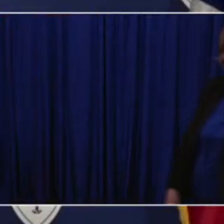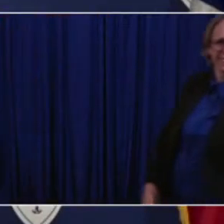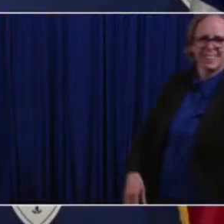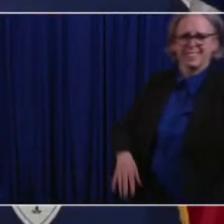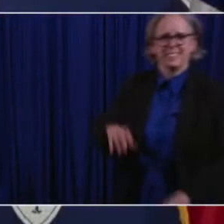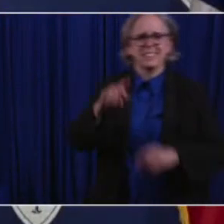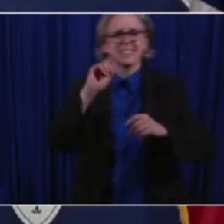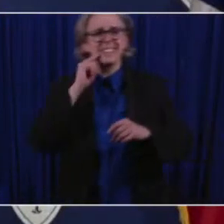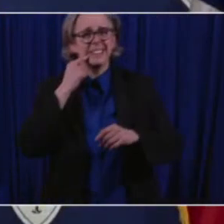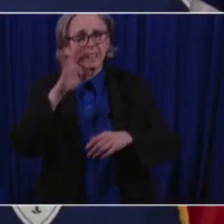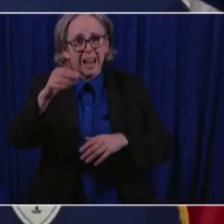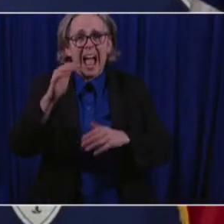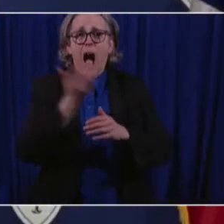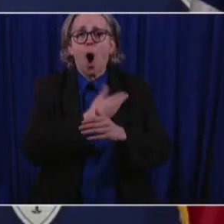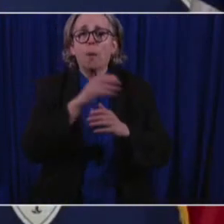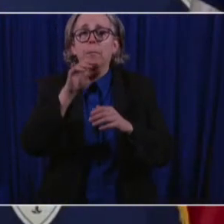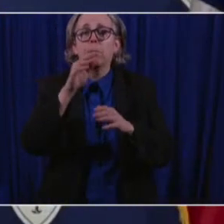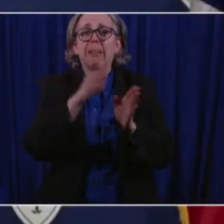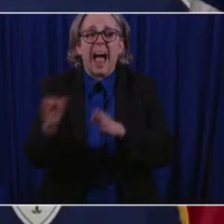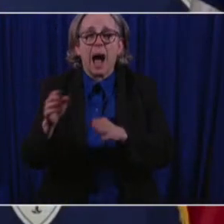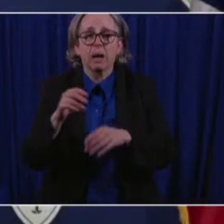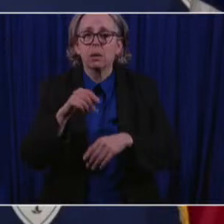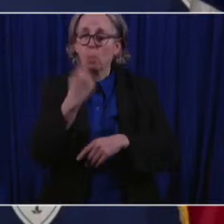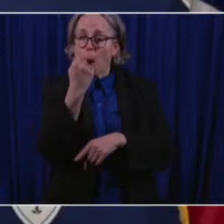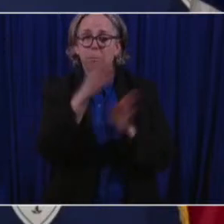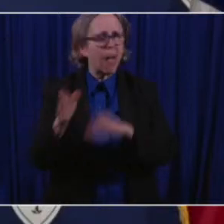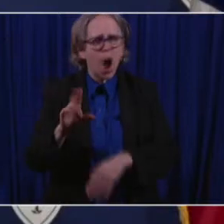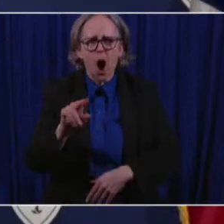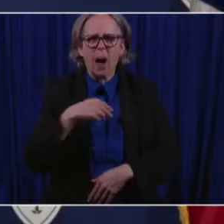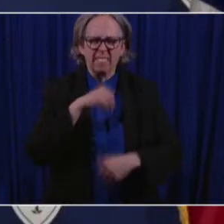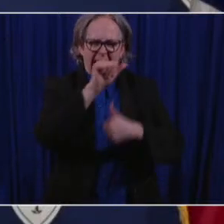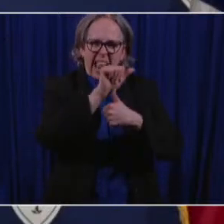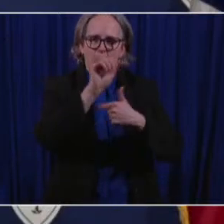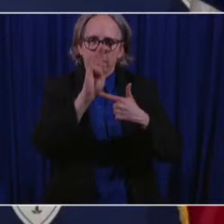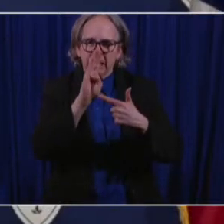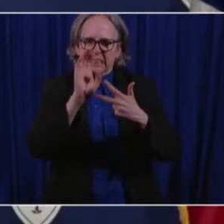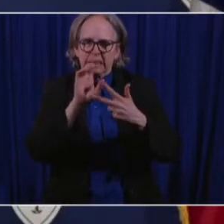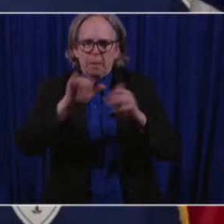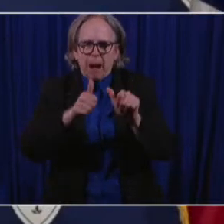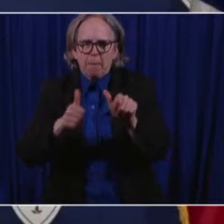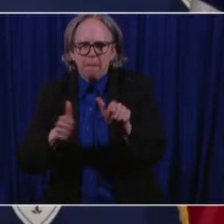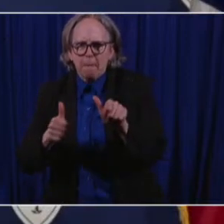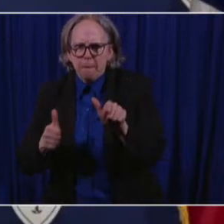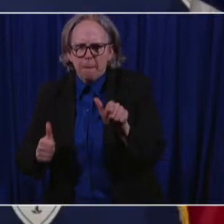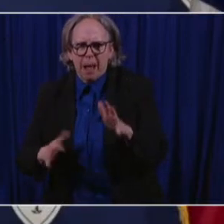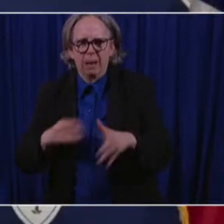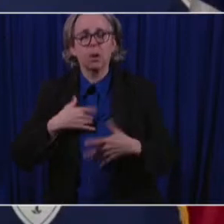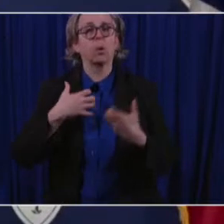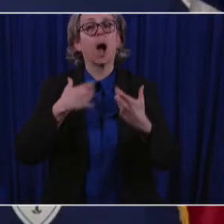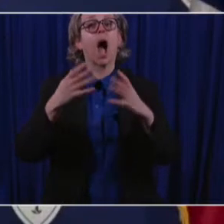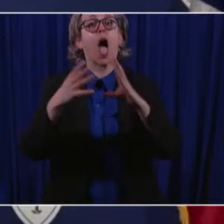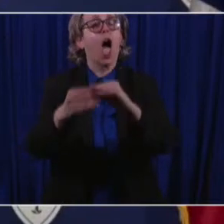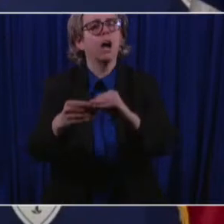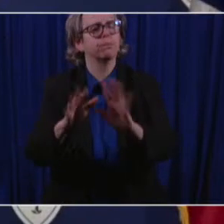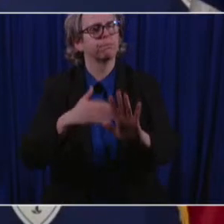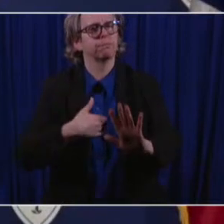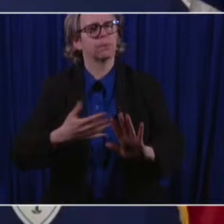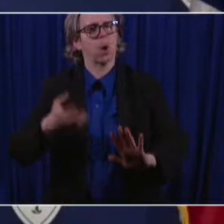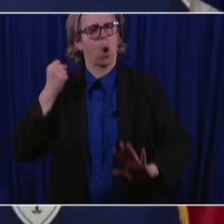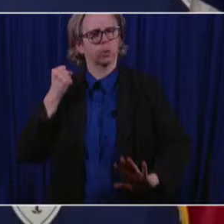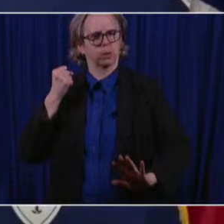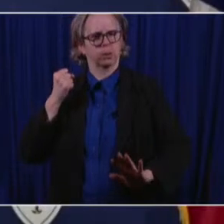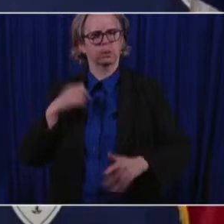today, but we'll be back when we know something. But yeah, we're looking at the different alternatives, looking to see